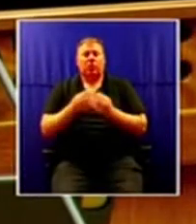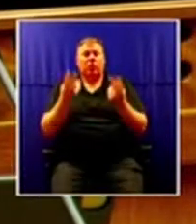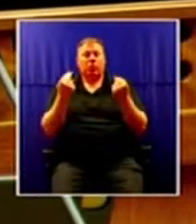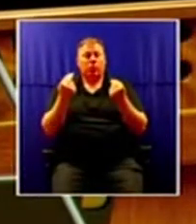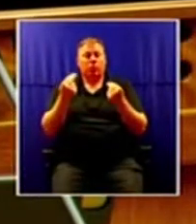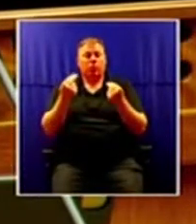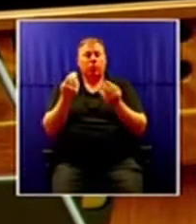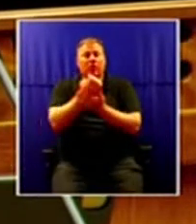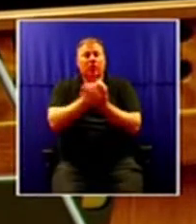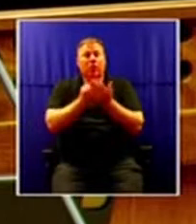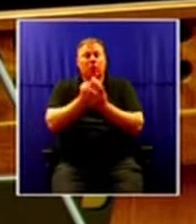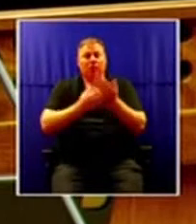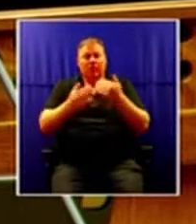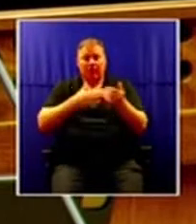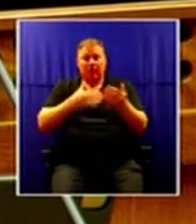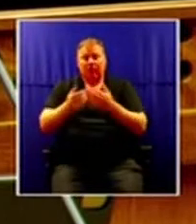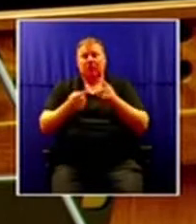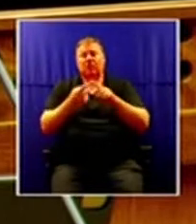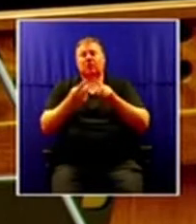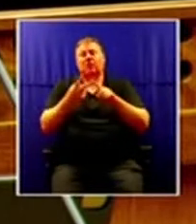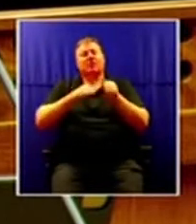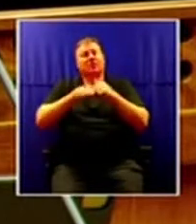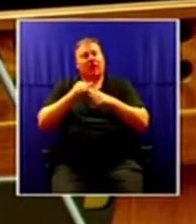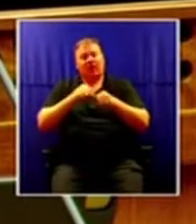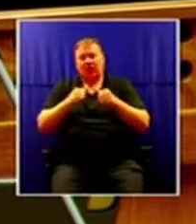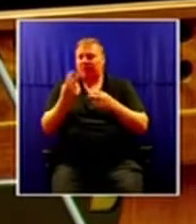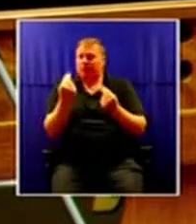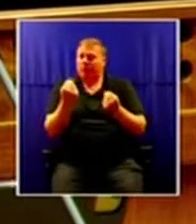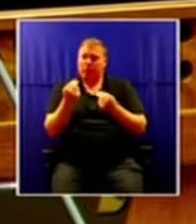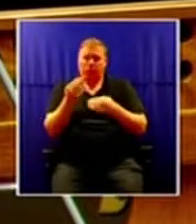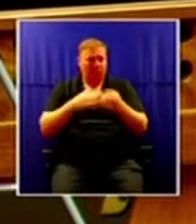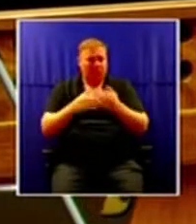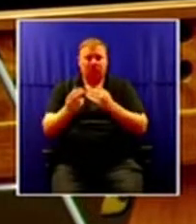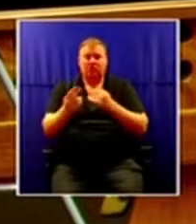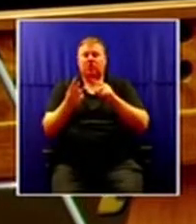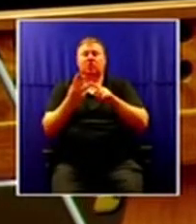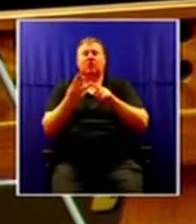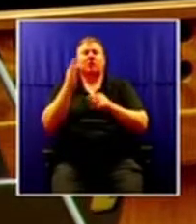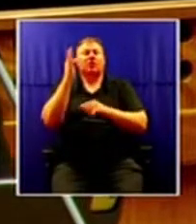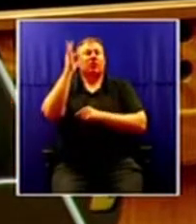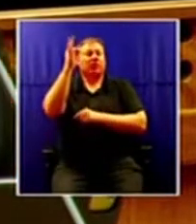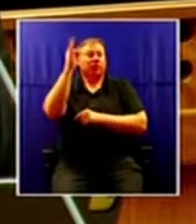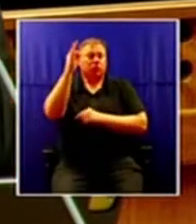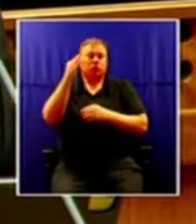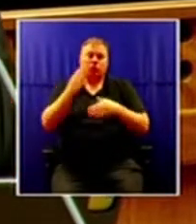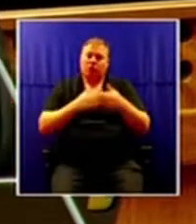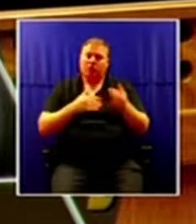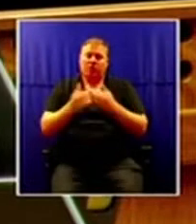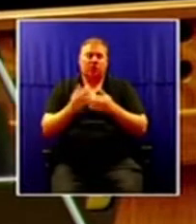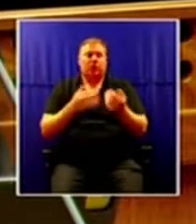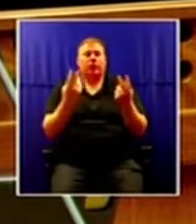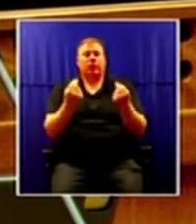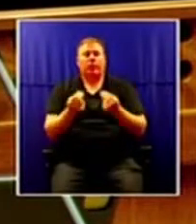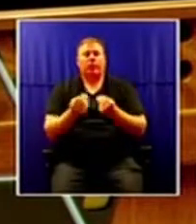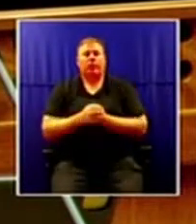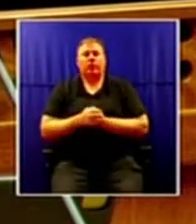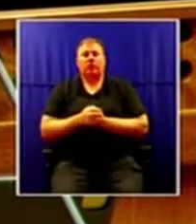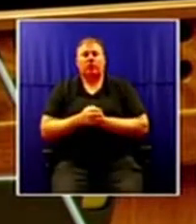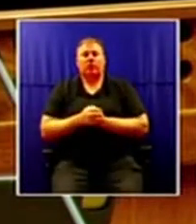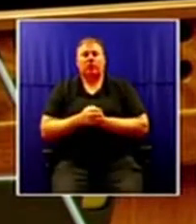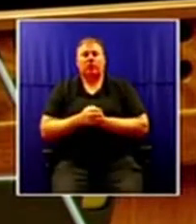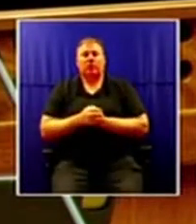new society and a new future. Now, as we conclude this debate on the state of the